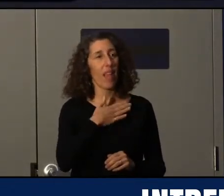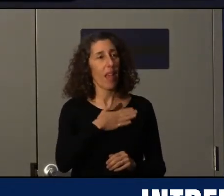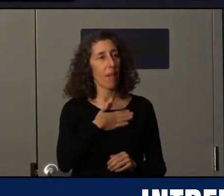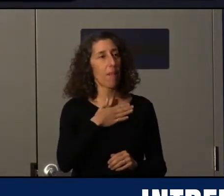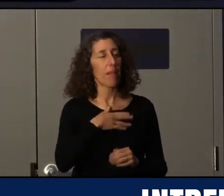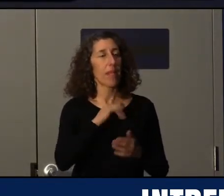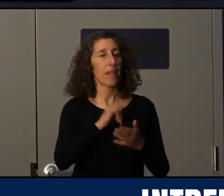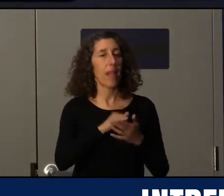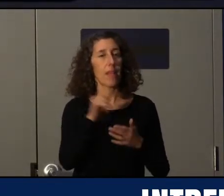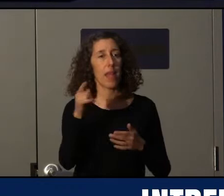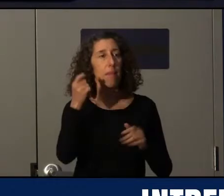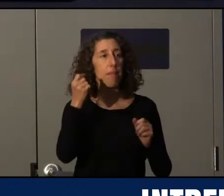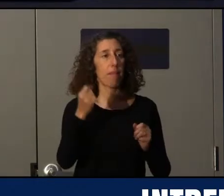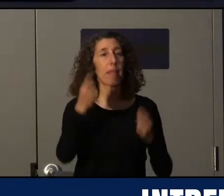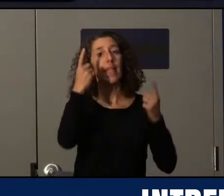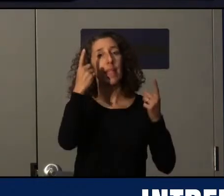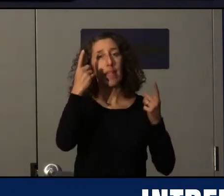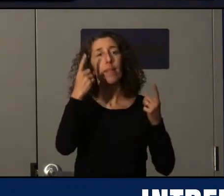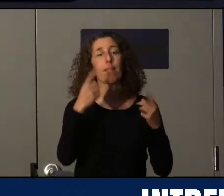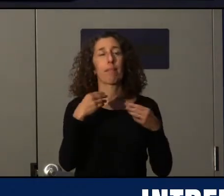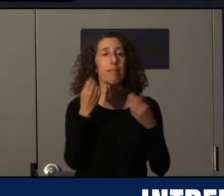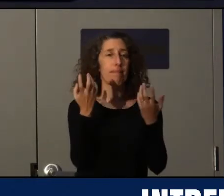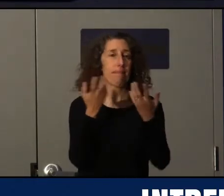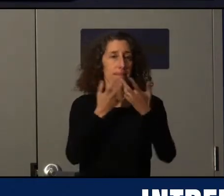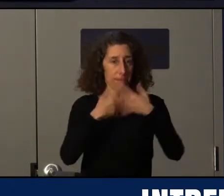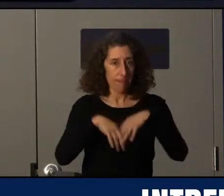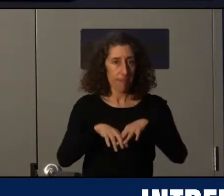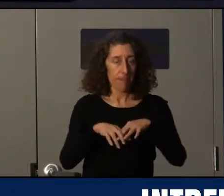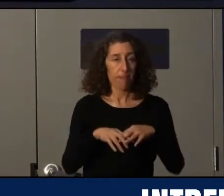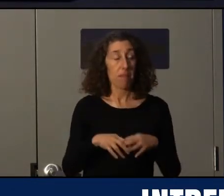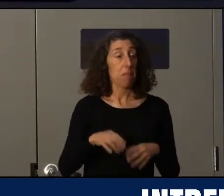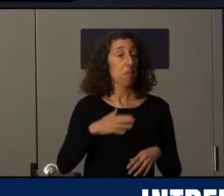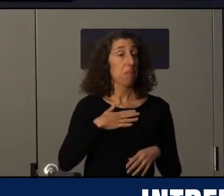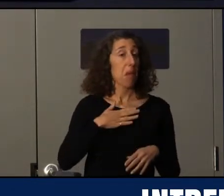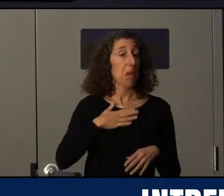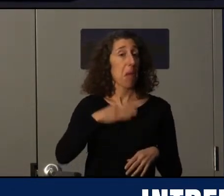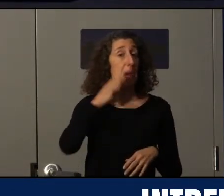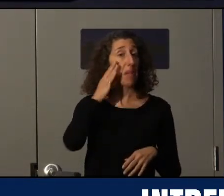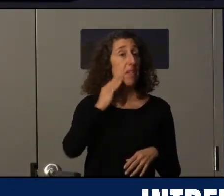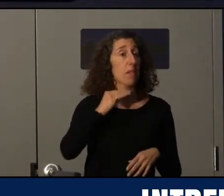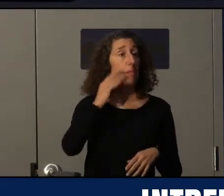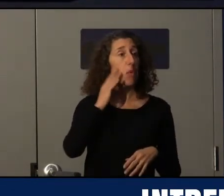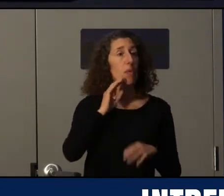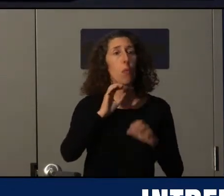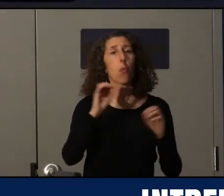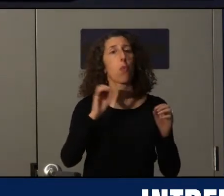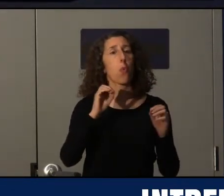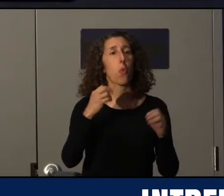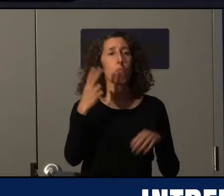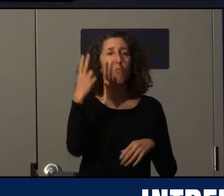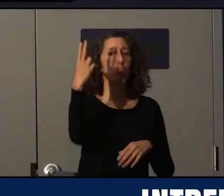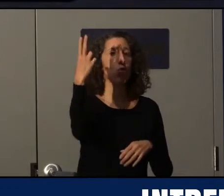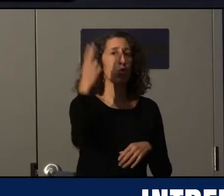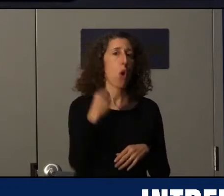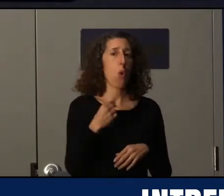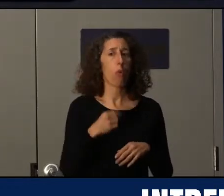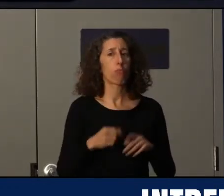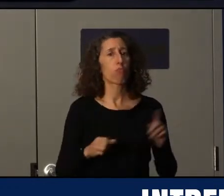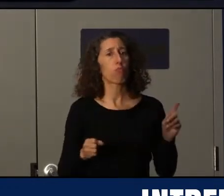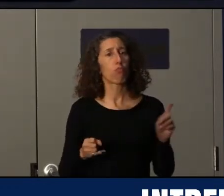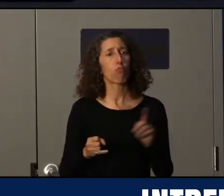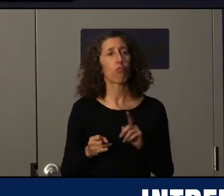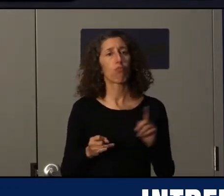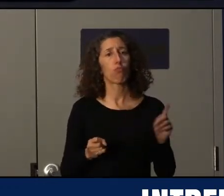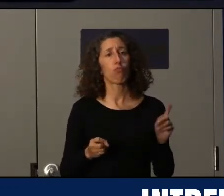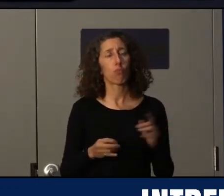happened. And for me, there was no pushback at all from, wanting to fly. I'm very thankful, like I said, to Mary Jane